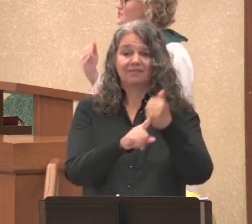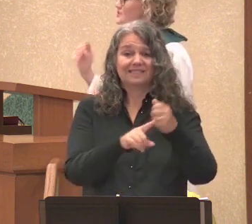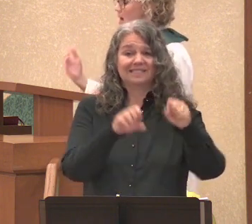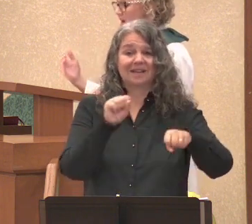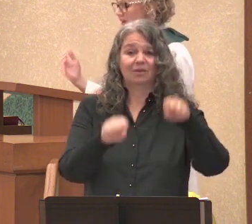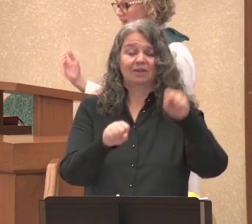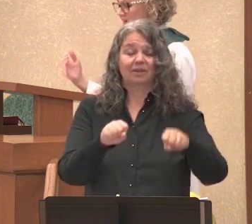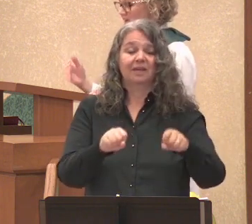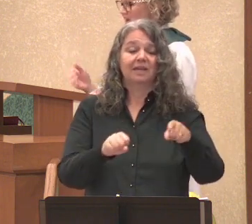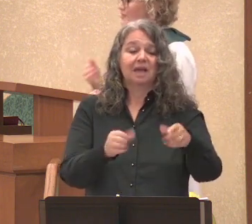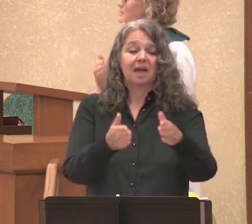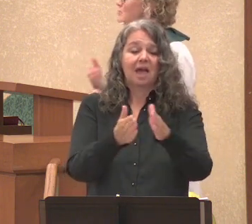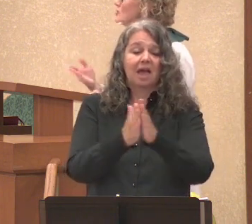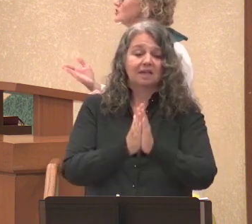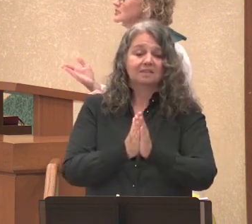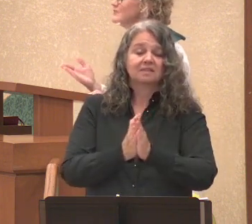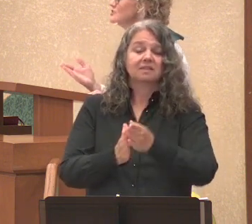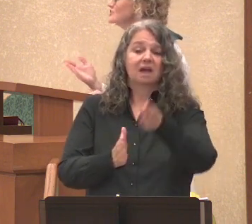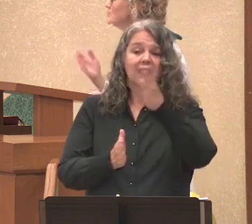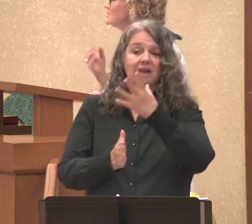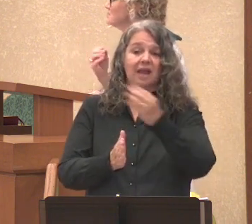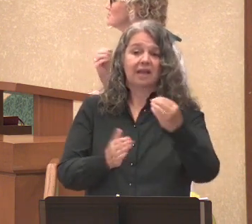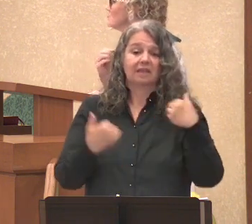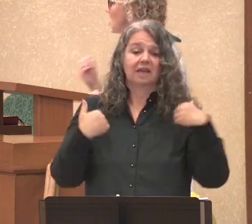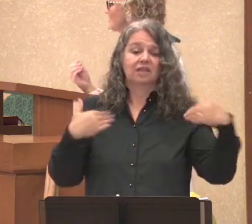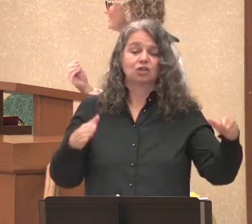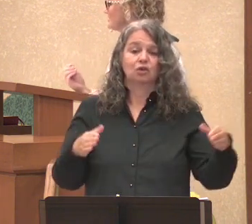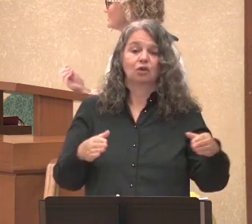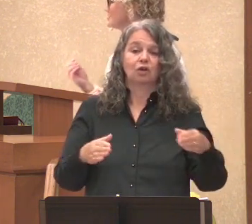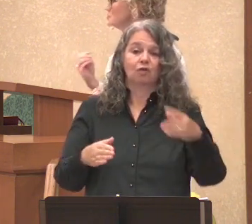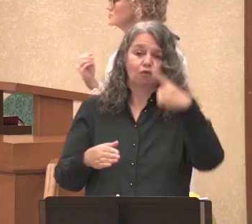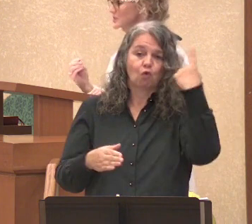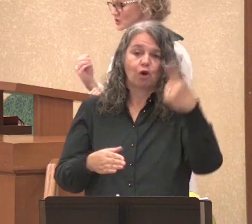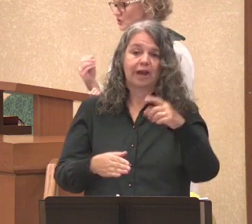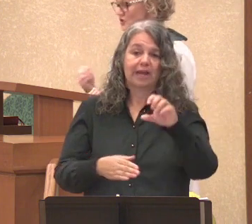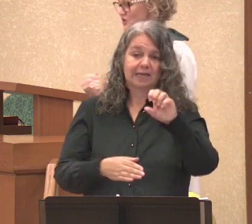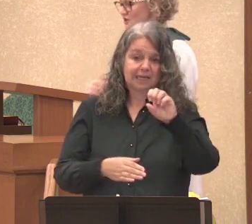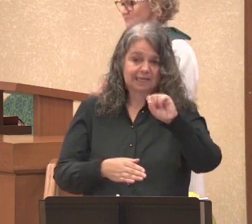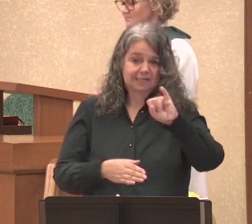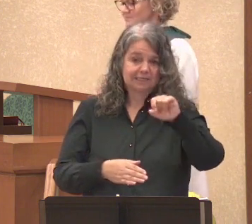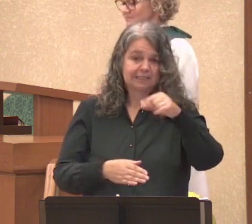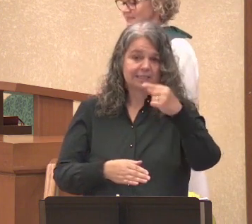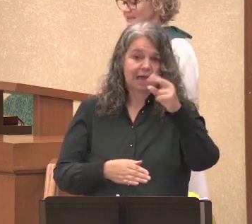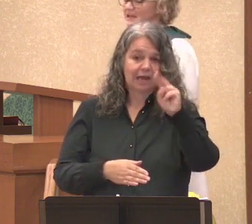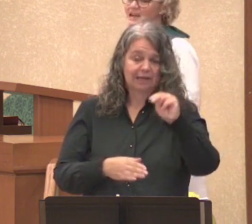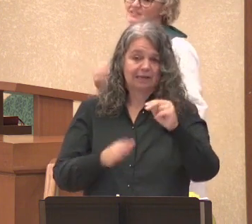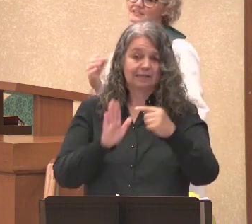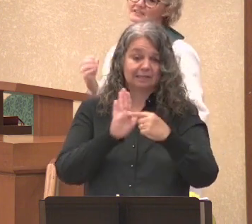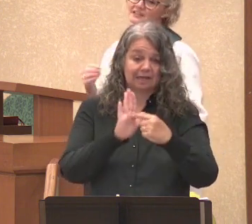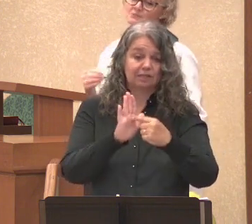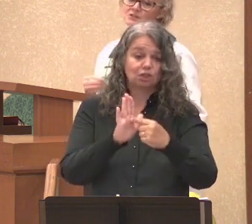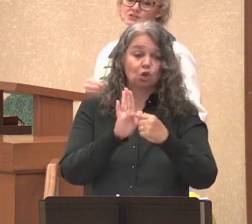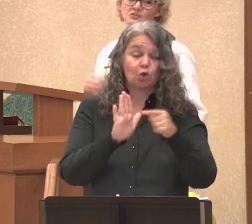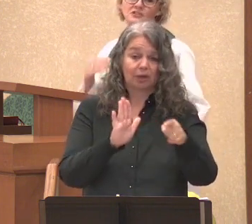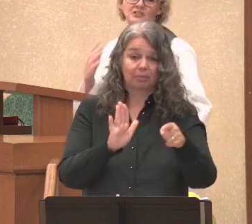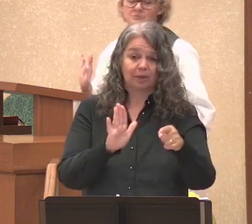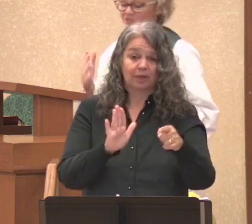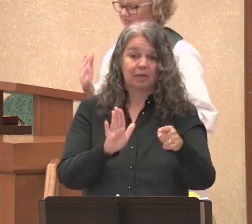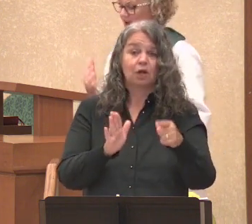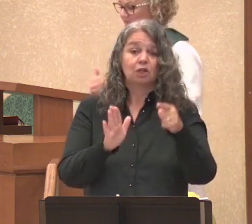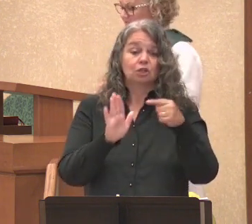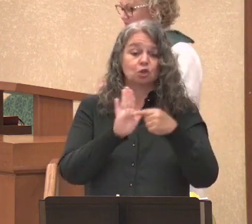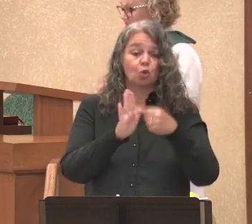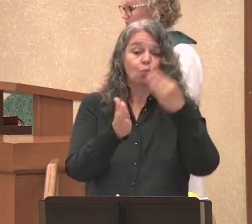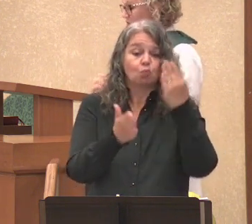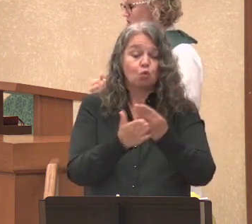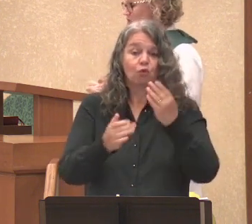for a sign, and they both deliver something miraculous to reassure him. Then Gideon musters a little bit